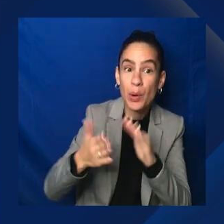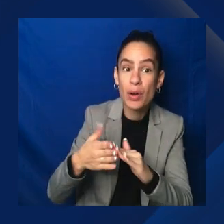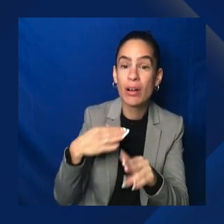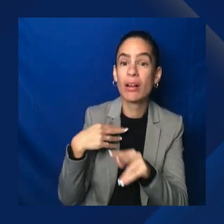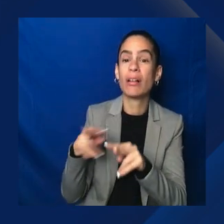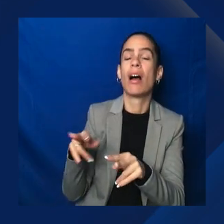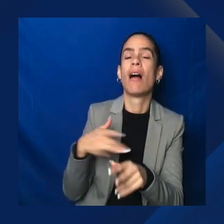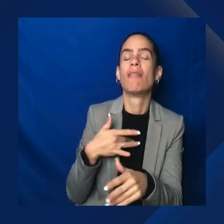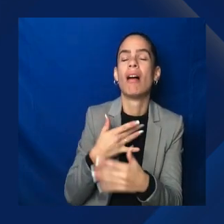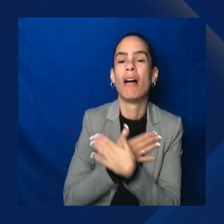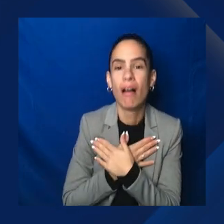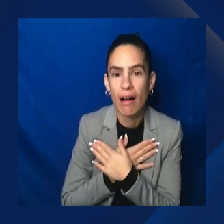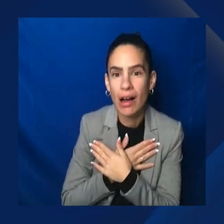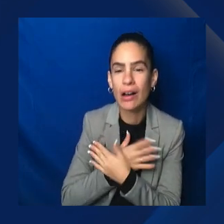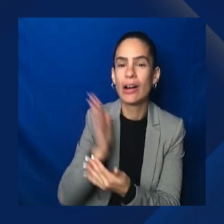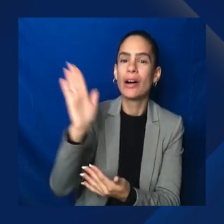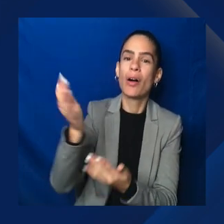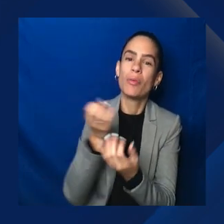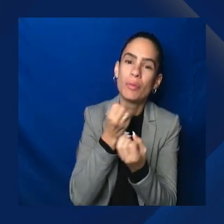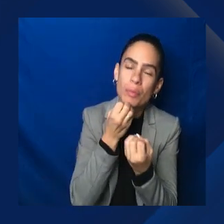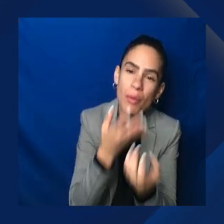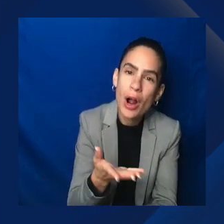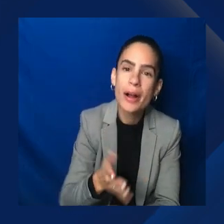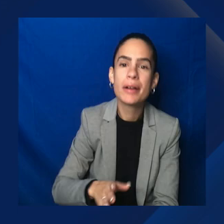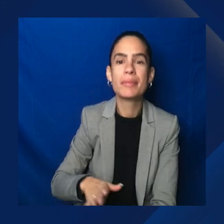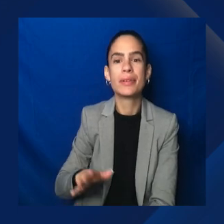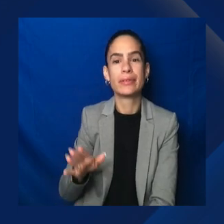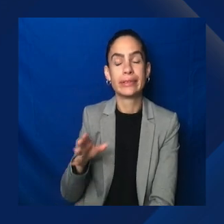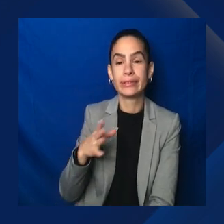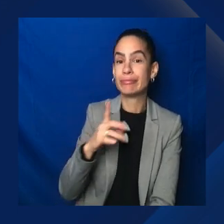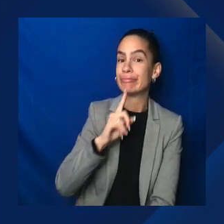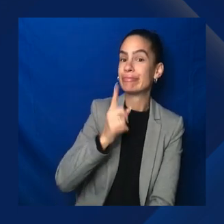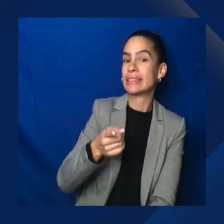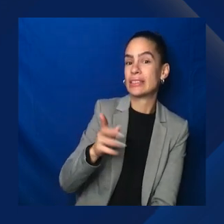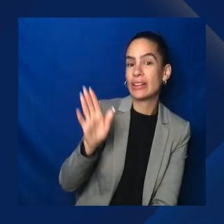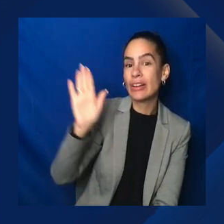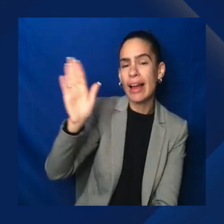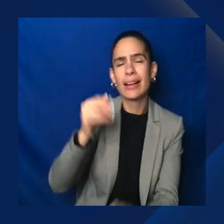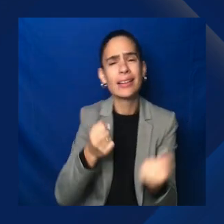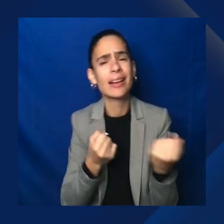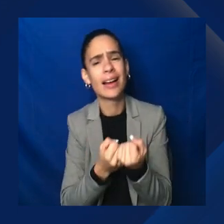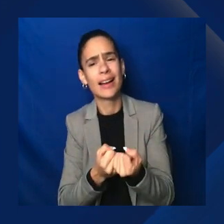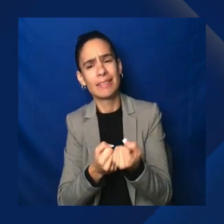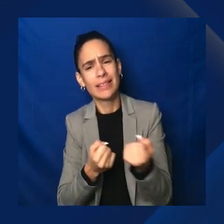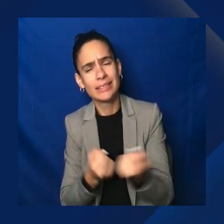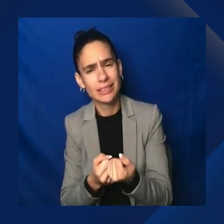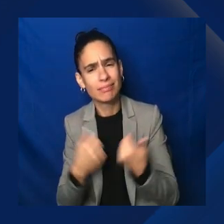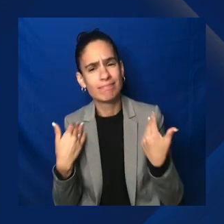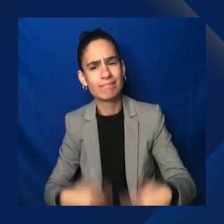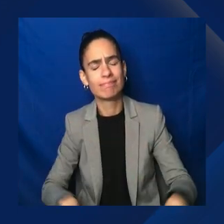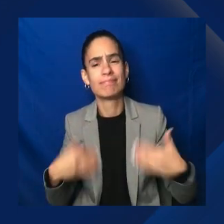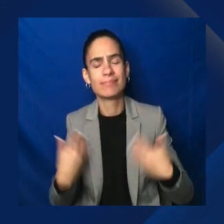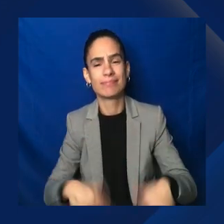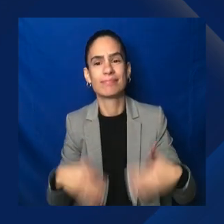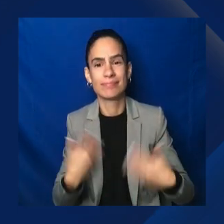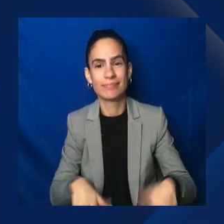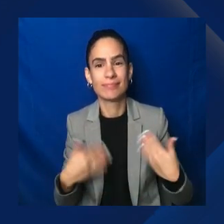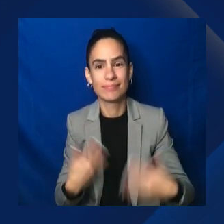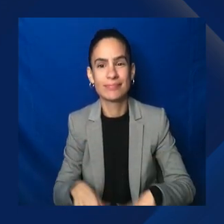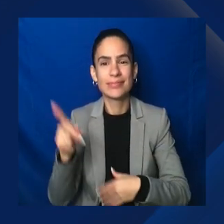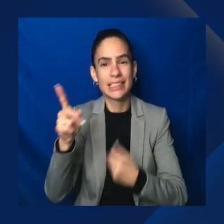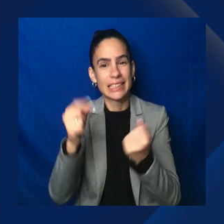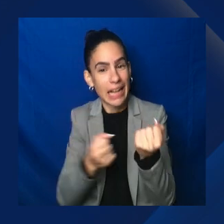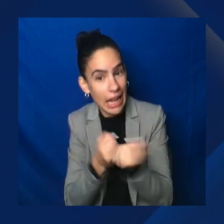and really the advocacy that she provided for my well-being, not just during my